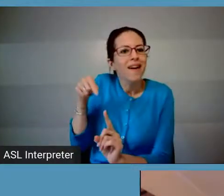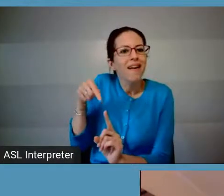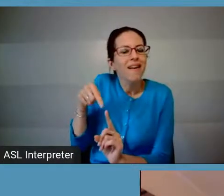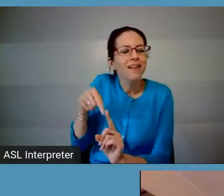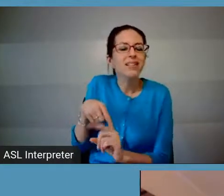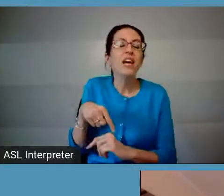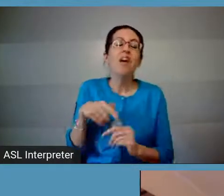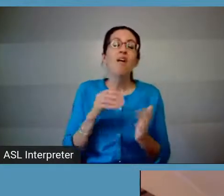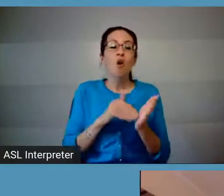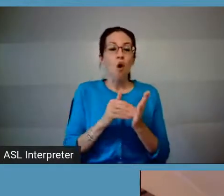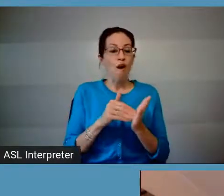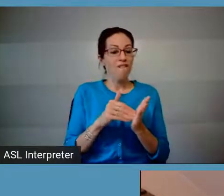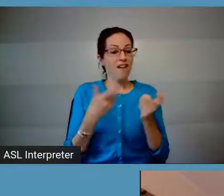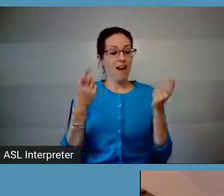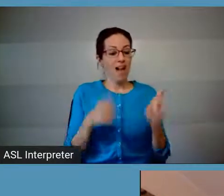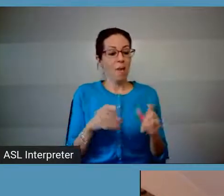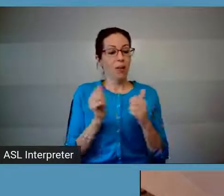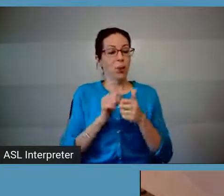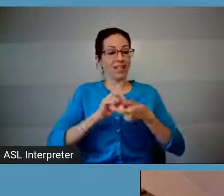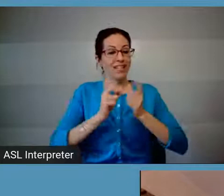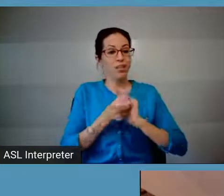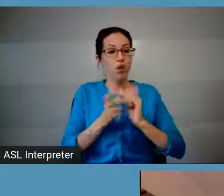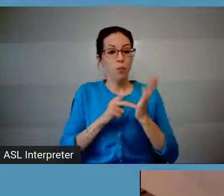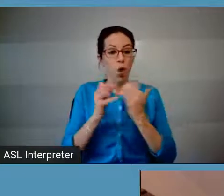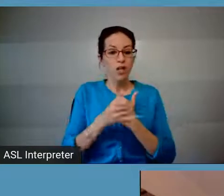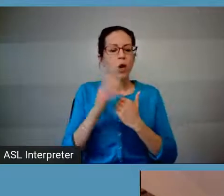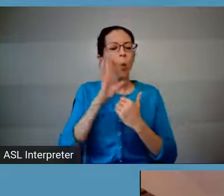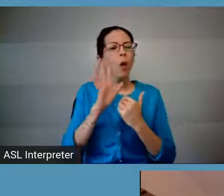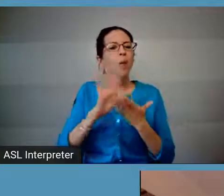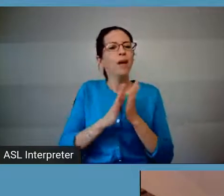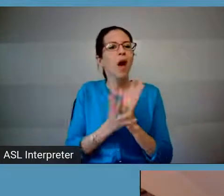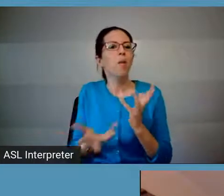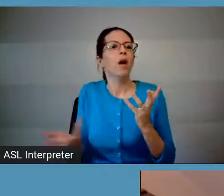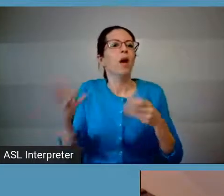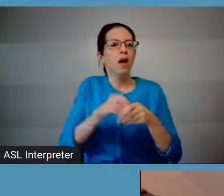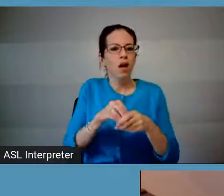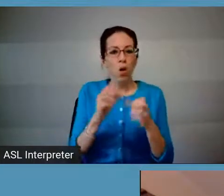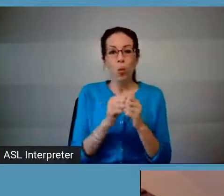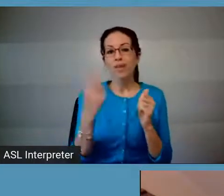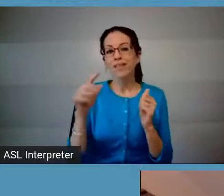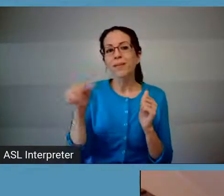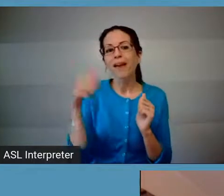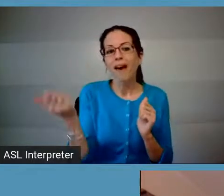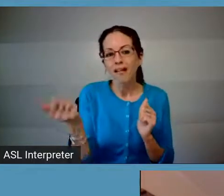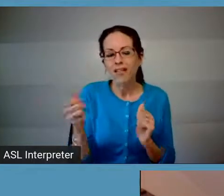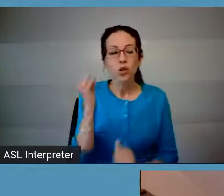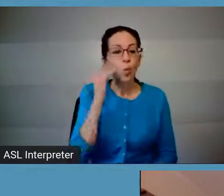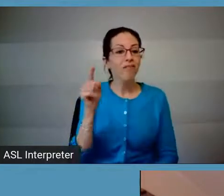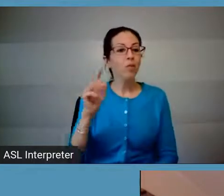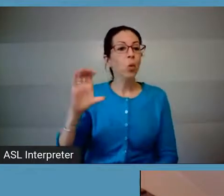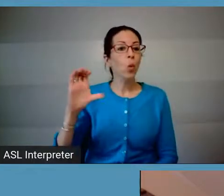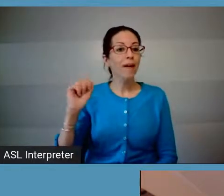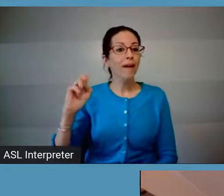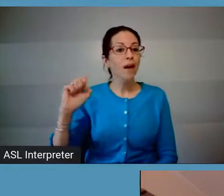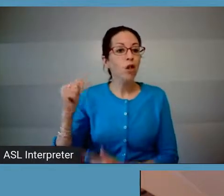Oftentimes what happens with digitization is it gets built into something else. So if you're cataloging collections,